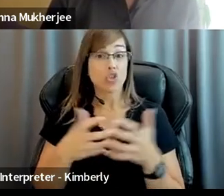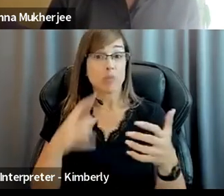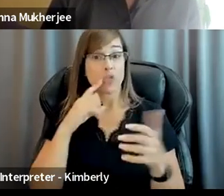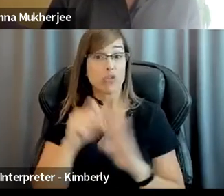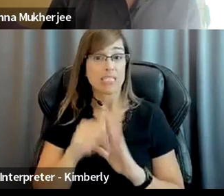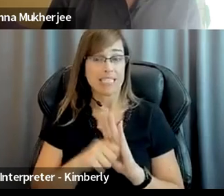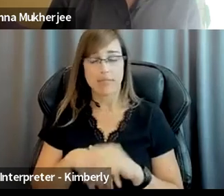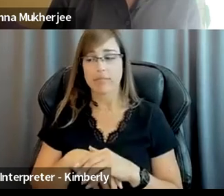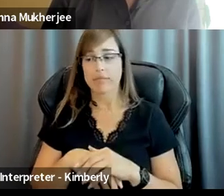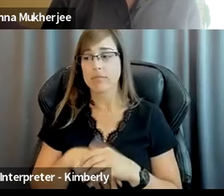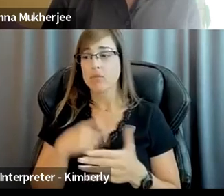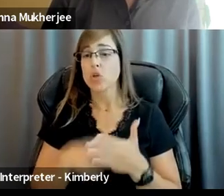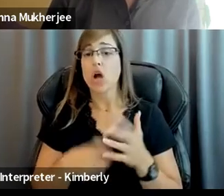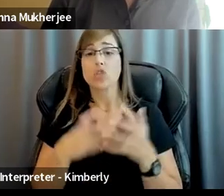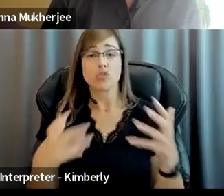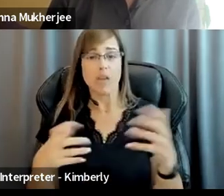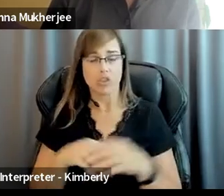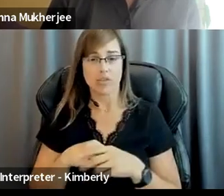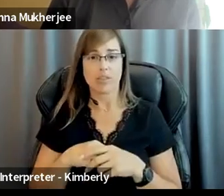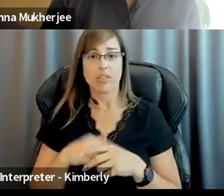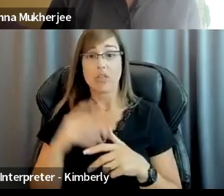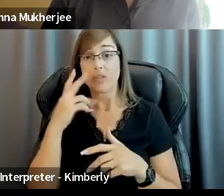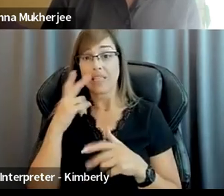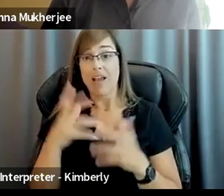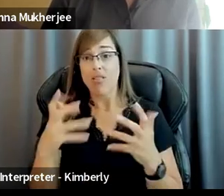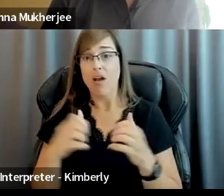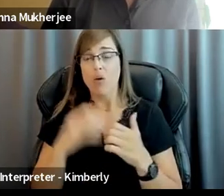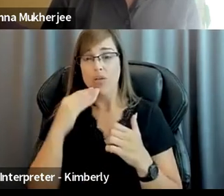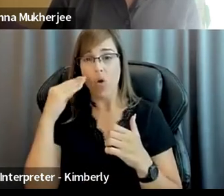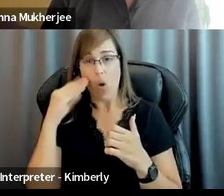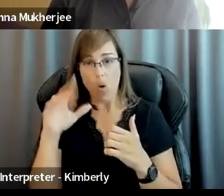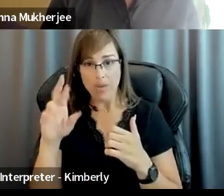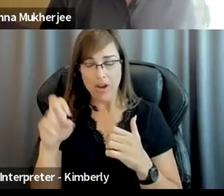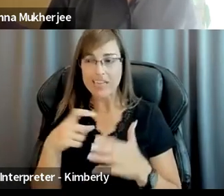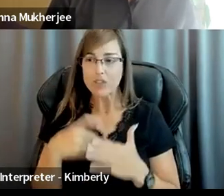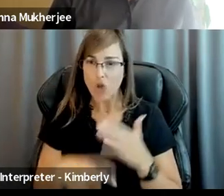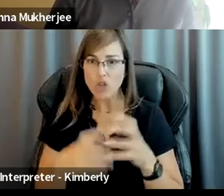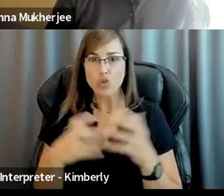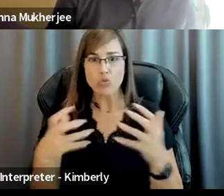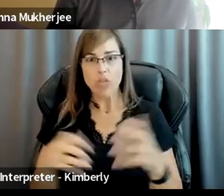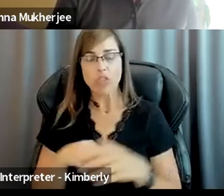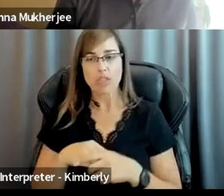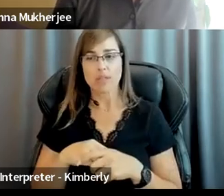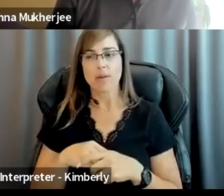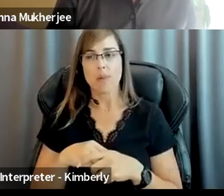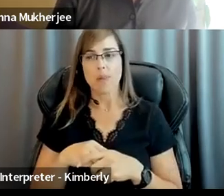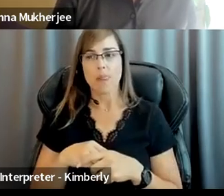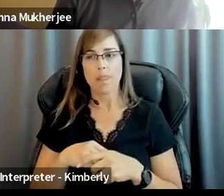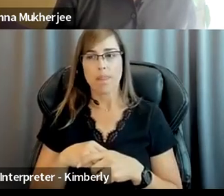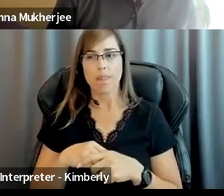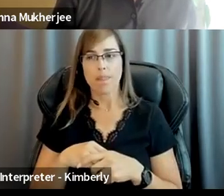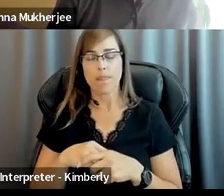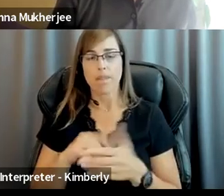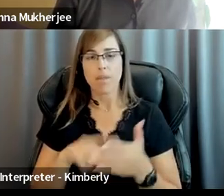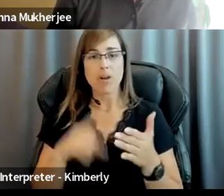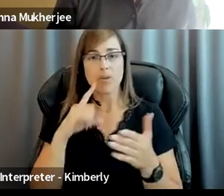state. It costs too much. You see this a lot with talking about home care. It costs too much. What do you make of that paradoxical